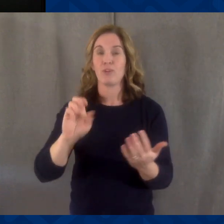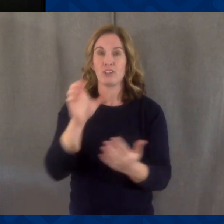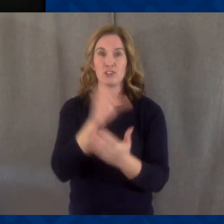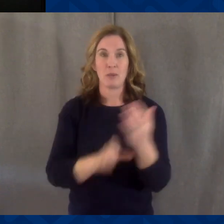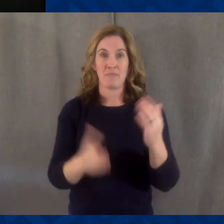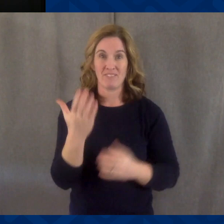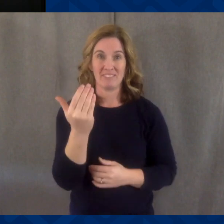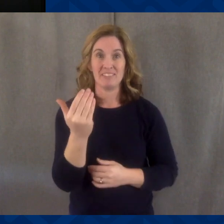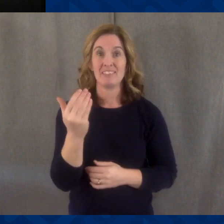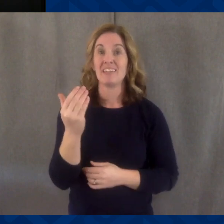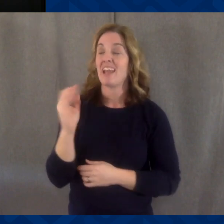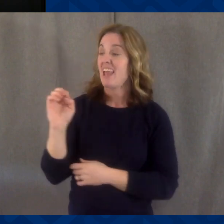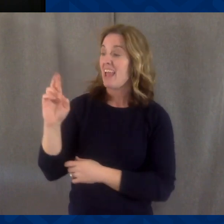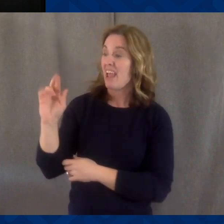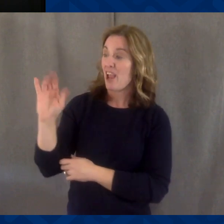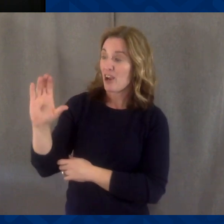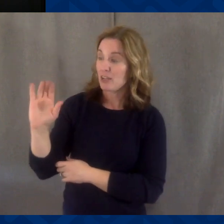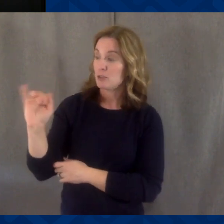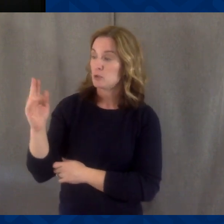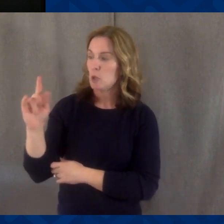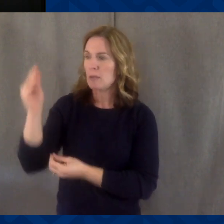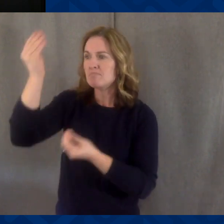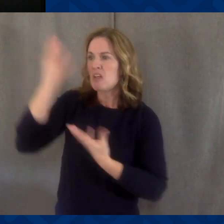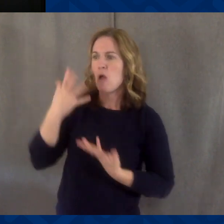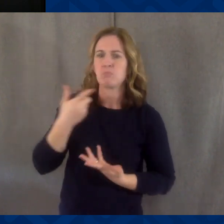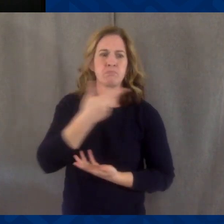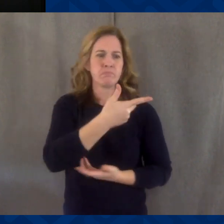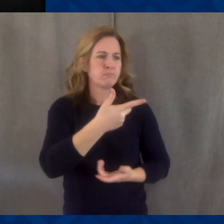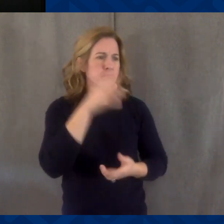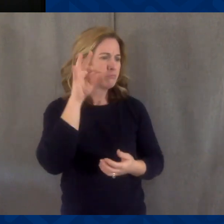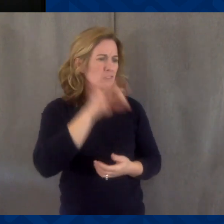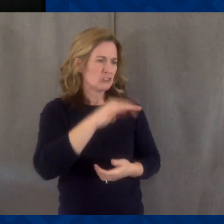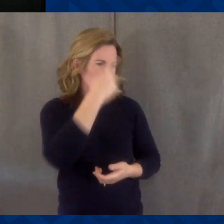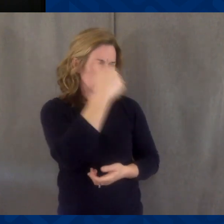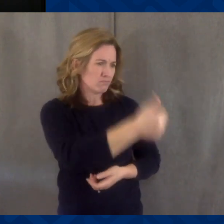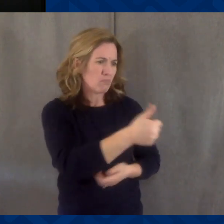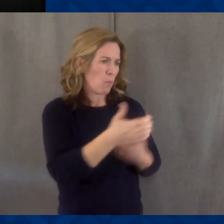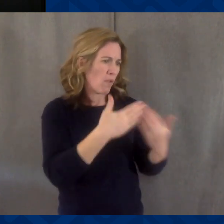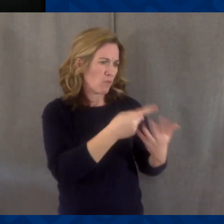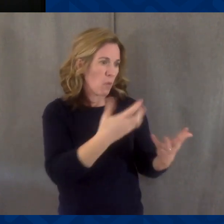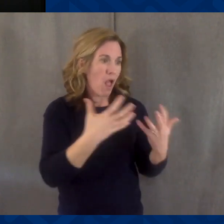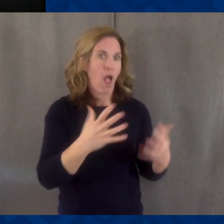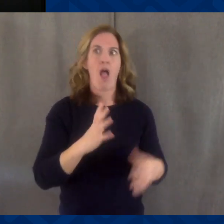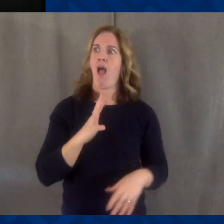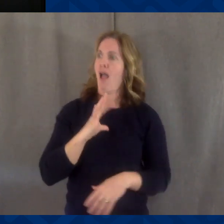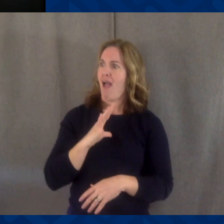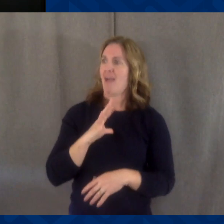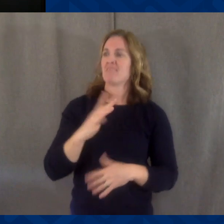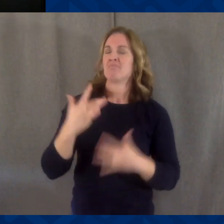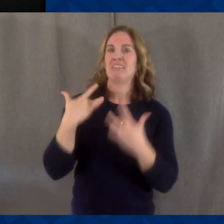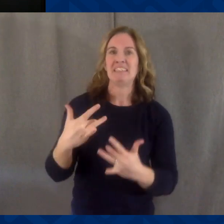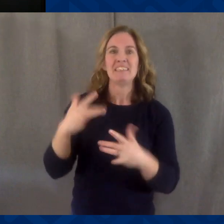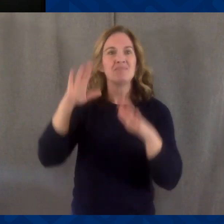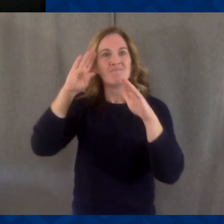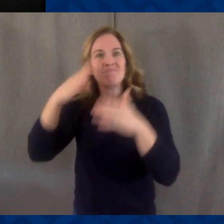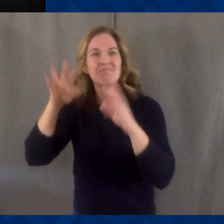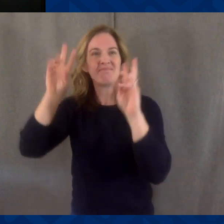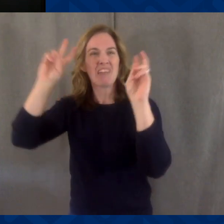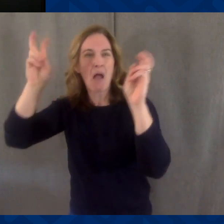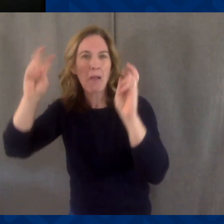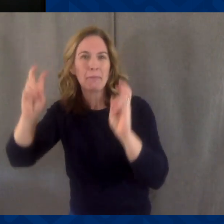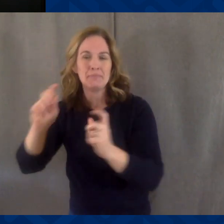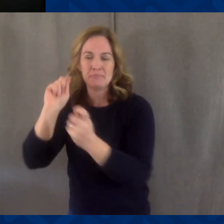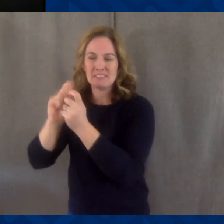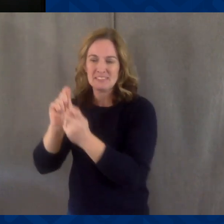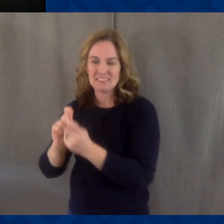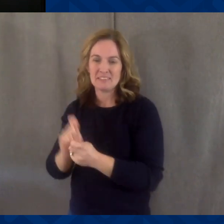treat today of preaching on whatever I feel like. We're usually constrained by the sermon series, but I'm just going to preach to you what God has put in my heart.